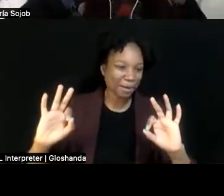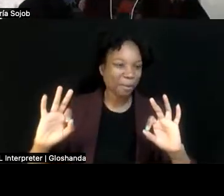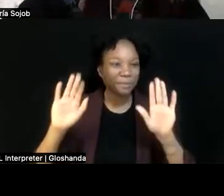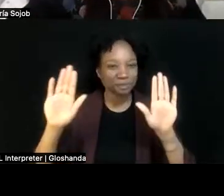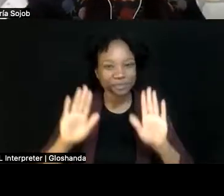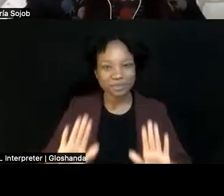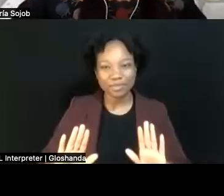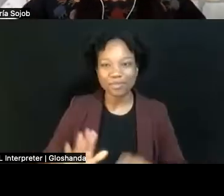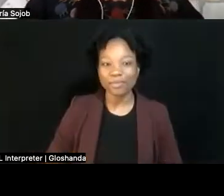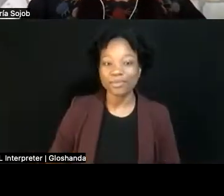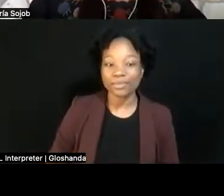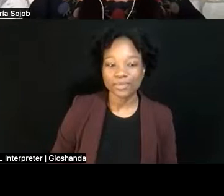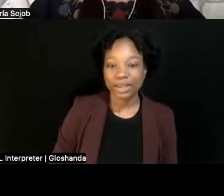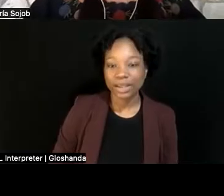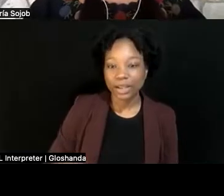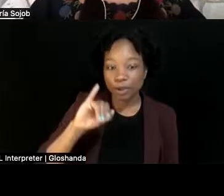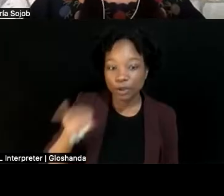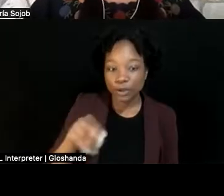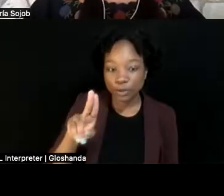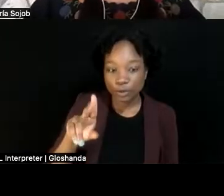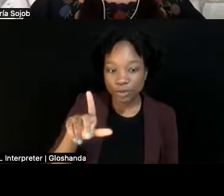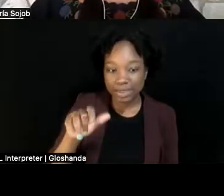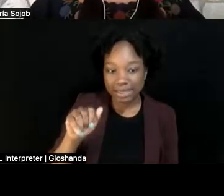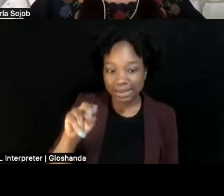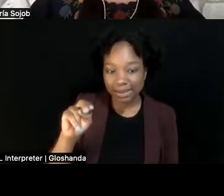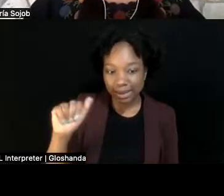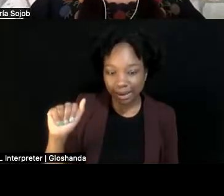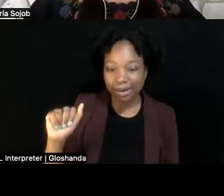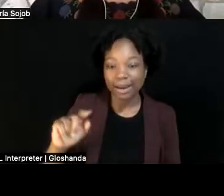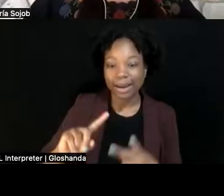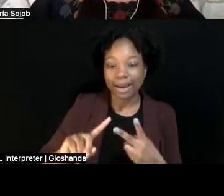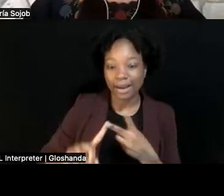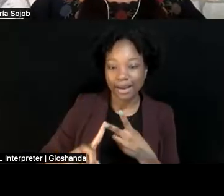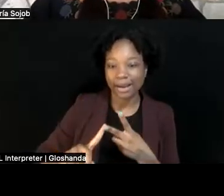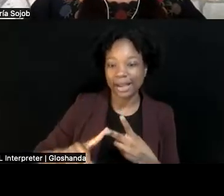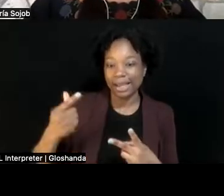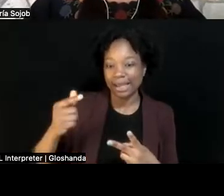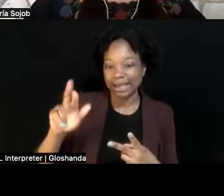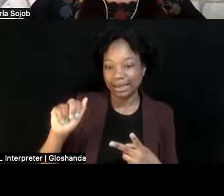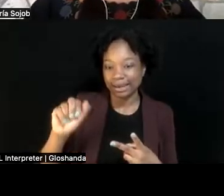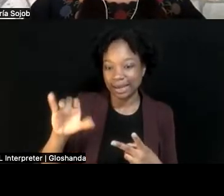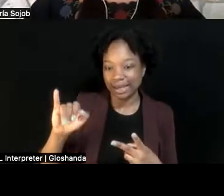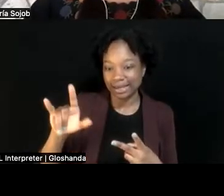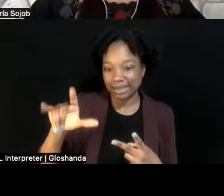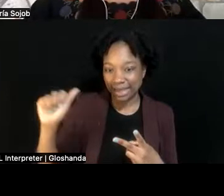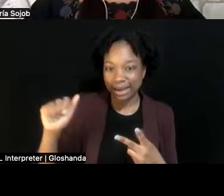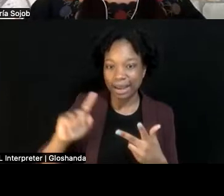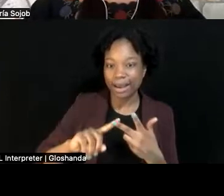Julianna, Graciela, and Maria, I can introduce us, but also want to make sure that your access needs are met before we jump into